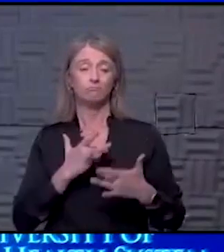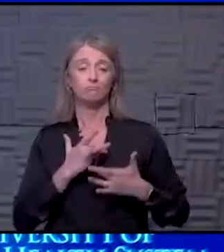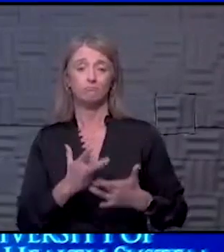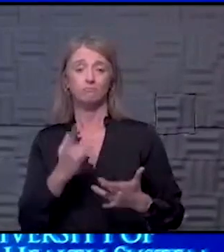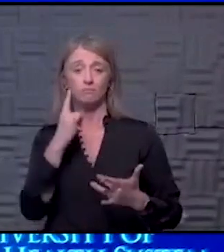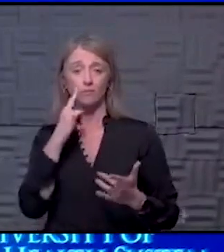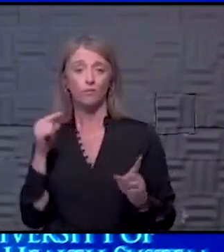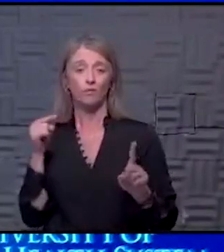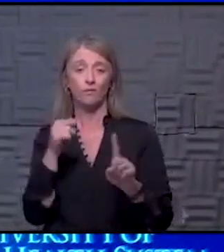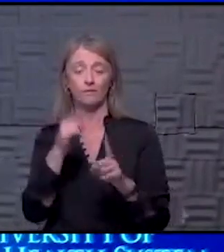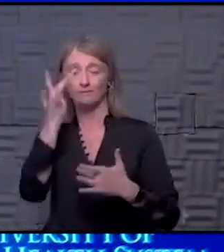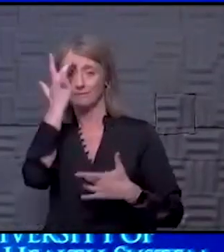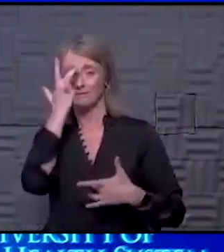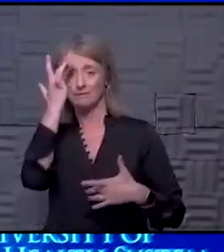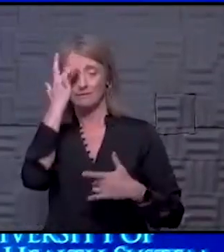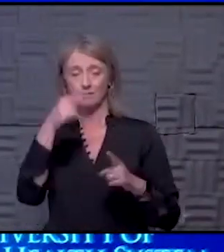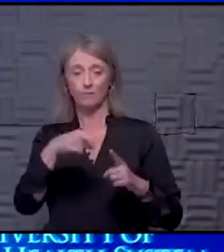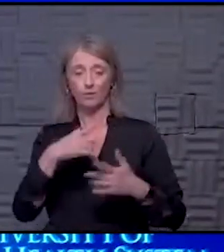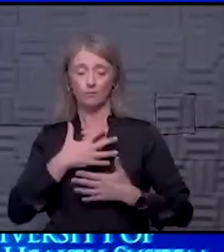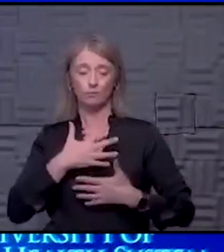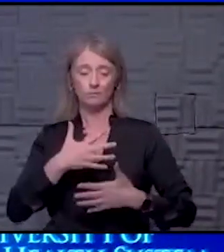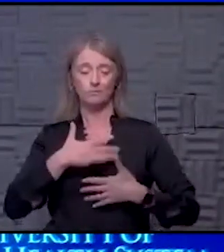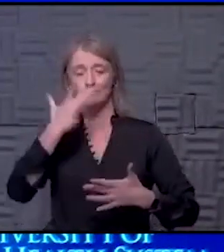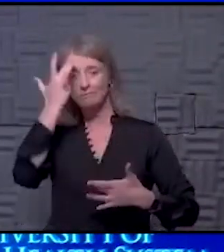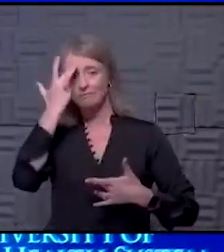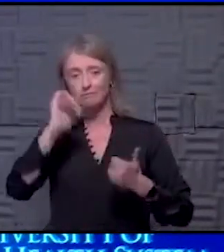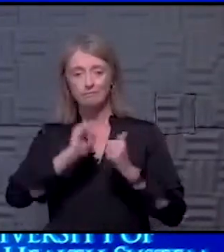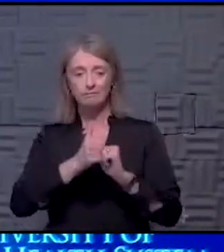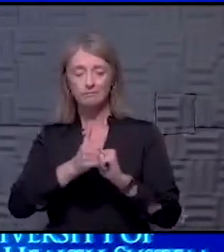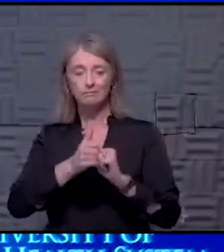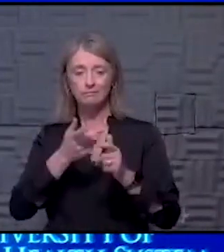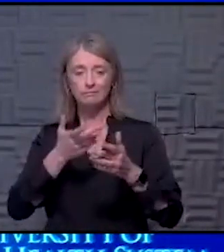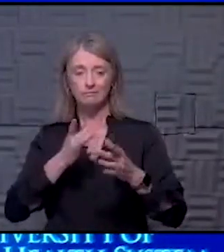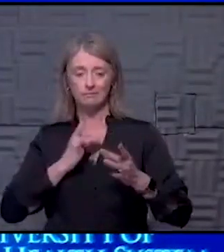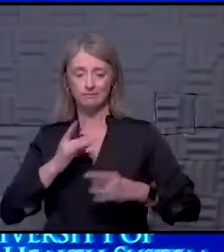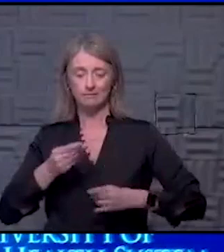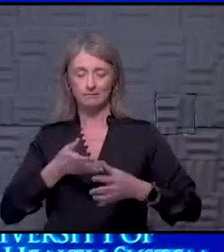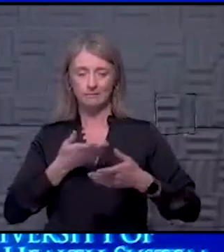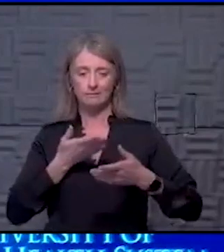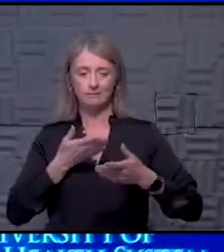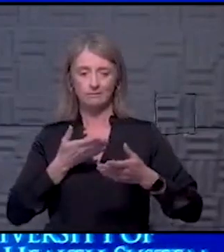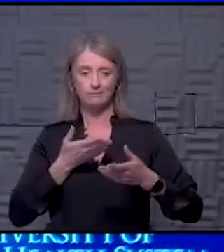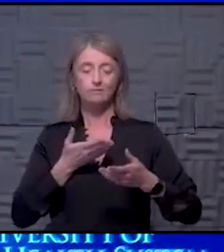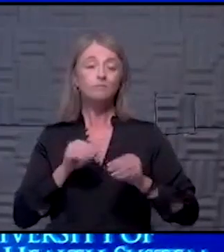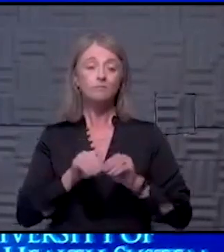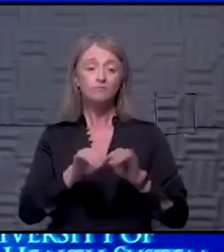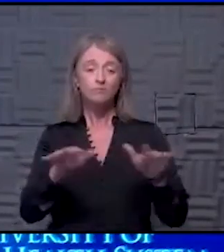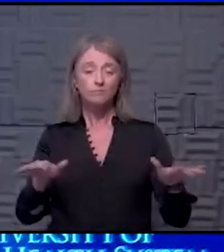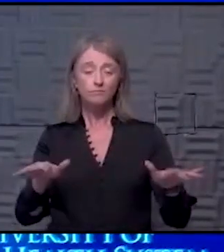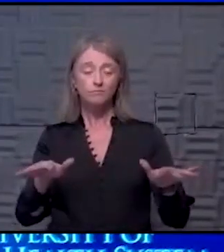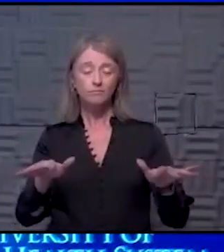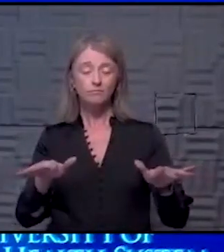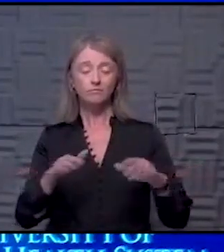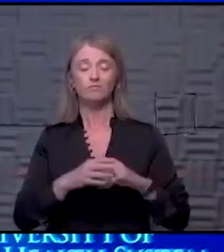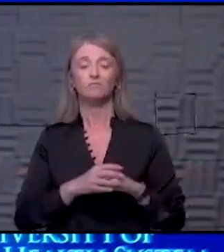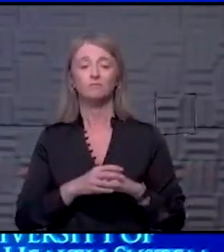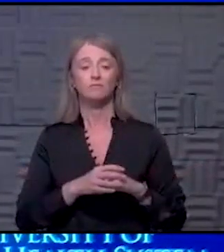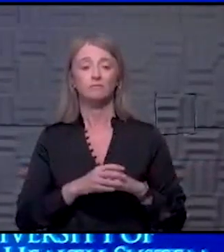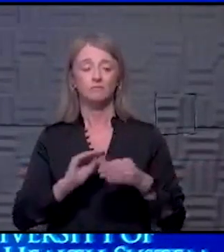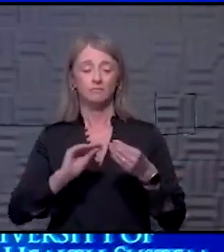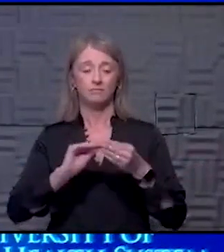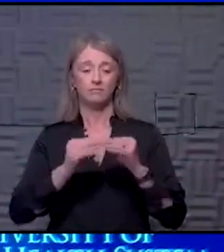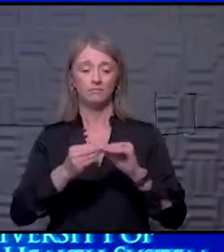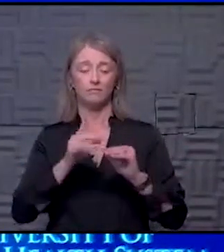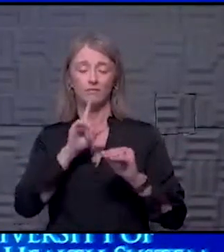for this disease, for this respiratory illness and the way that it is transmitted and the ease with which it spreads, that the number